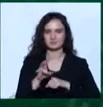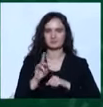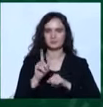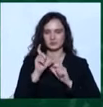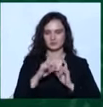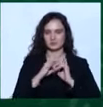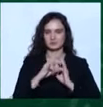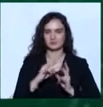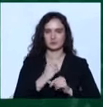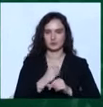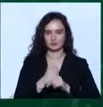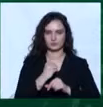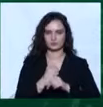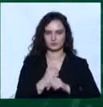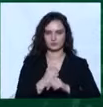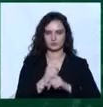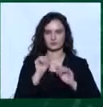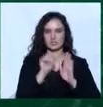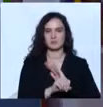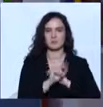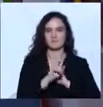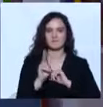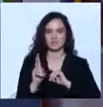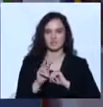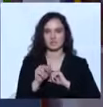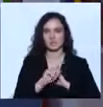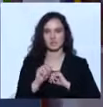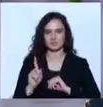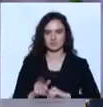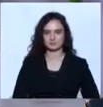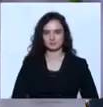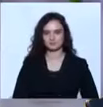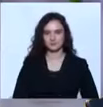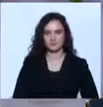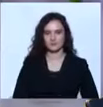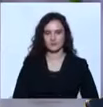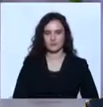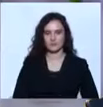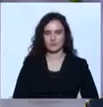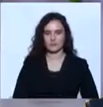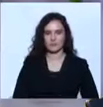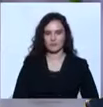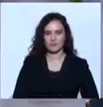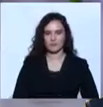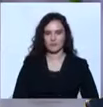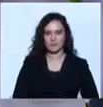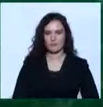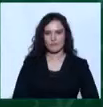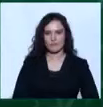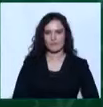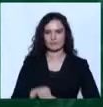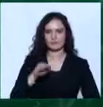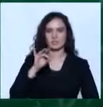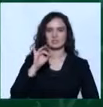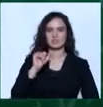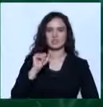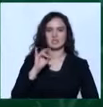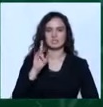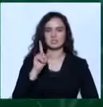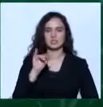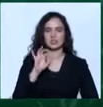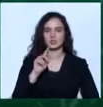hurt, damage, or kill someone or something. From there, we have transition. Now,